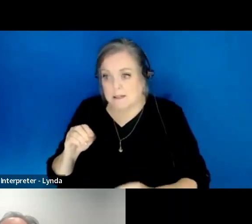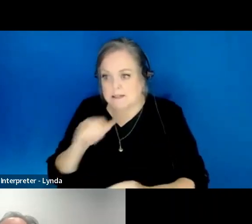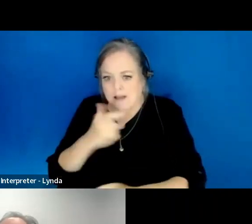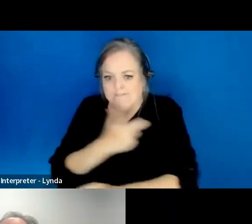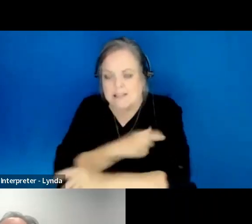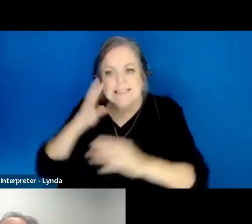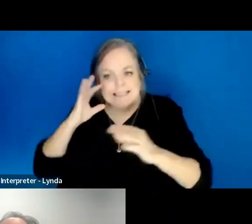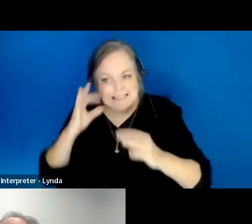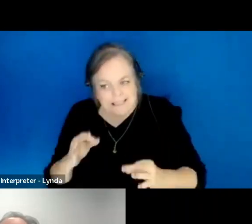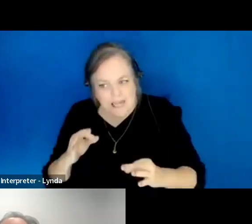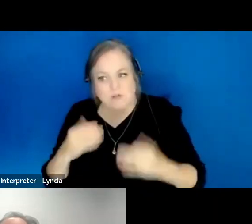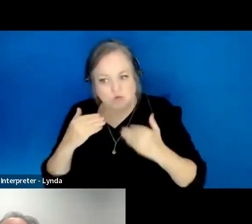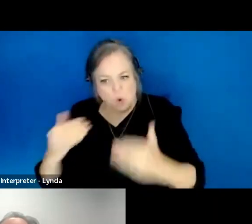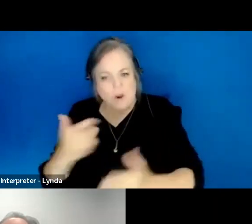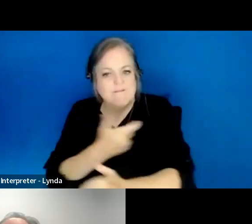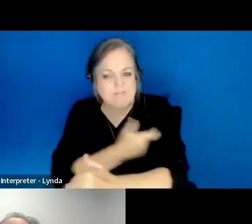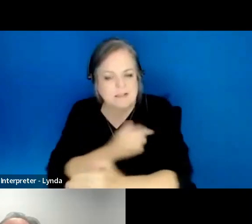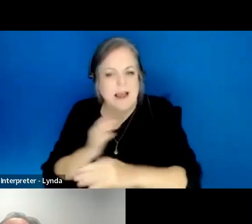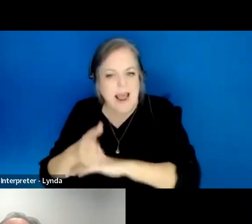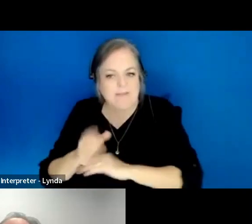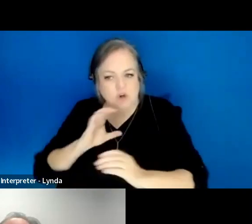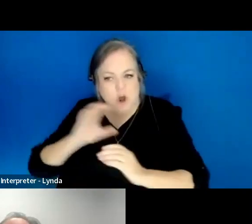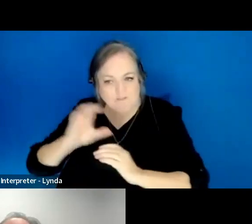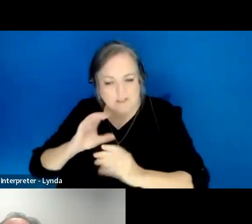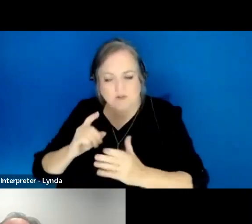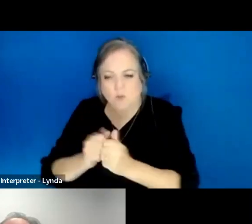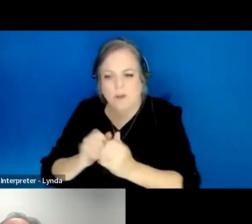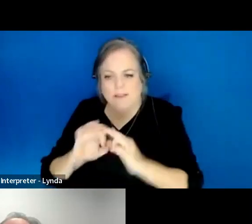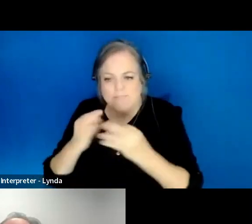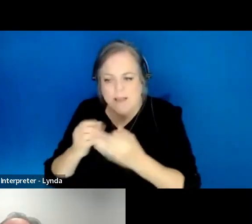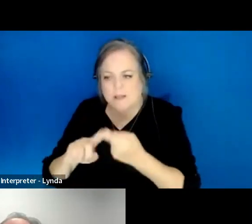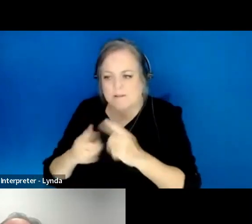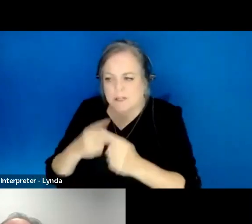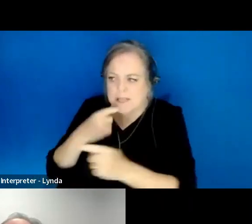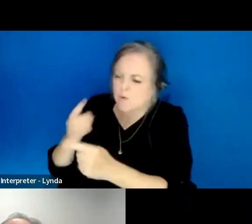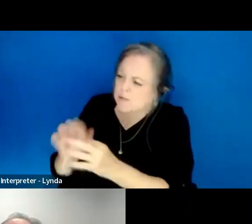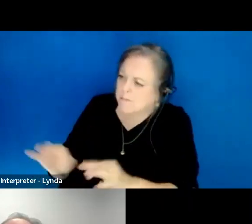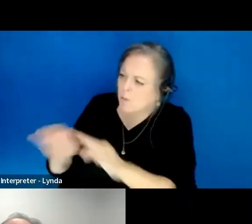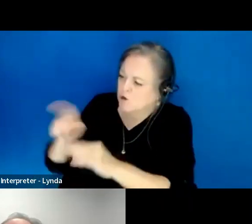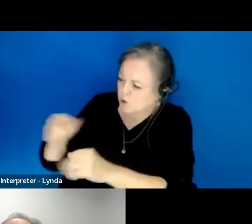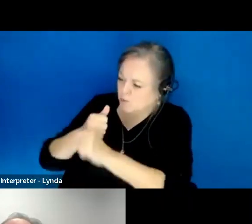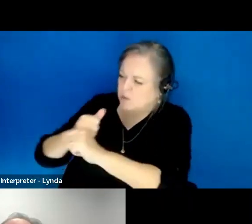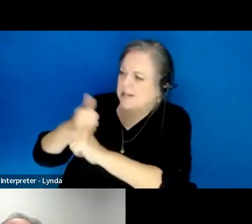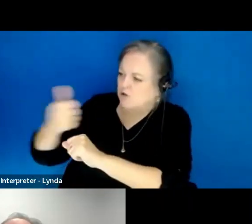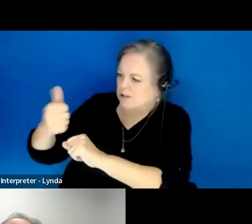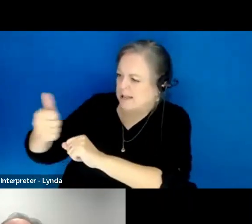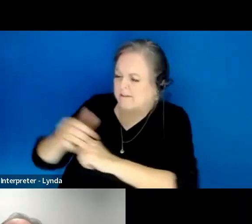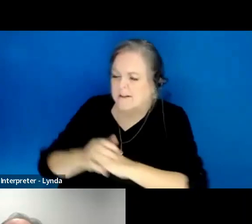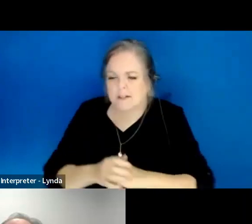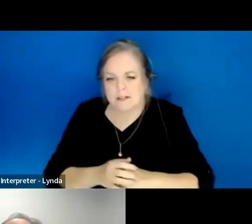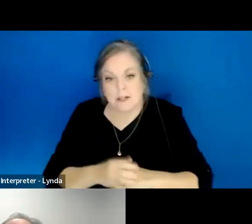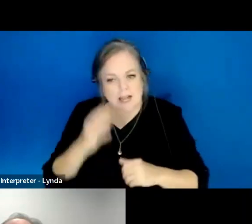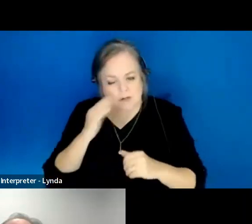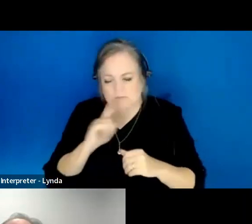with their family and friends about the importance it was to them that they're protected. So I know that goes a